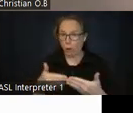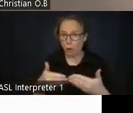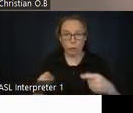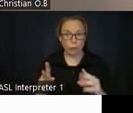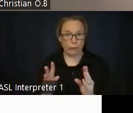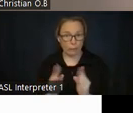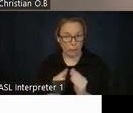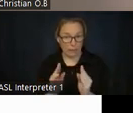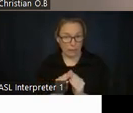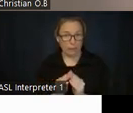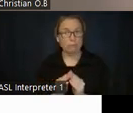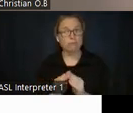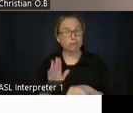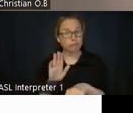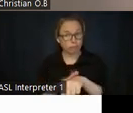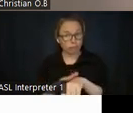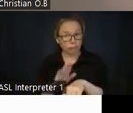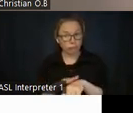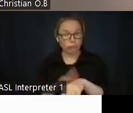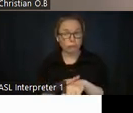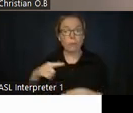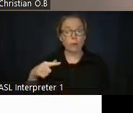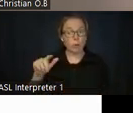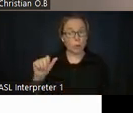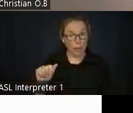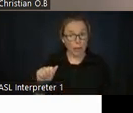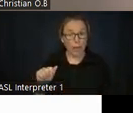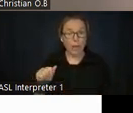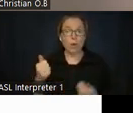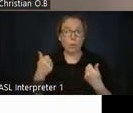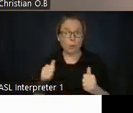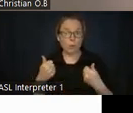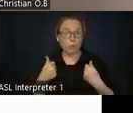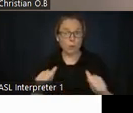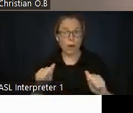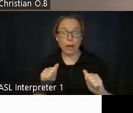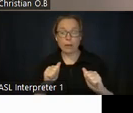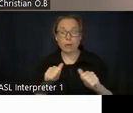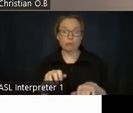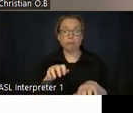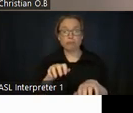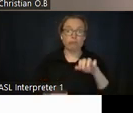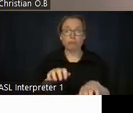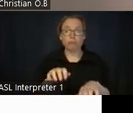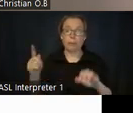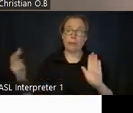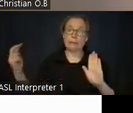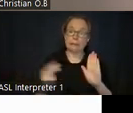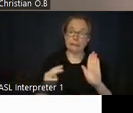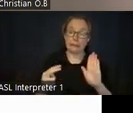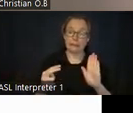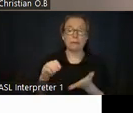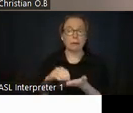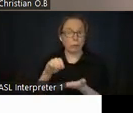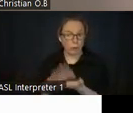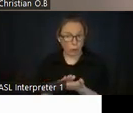answered, both the question and answer will be visible to you and will become part of the meeting record. To access